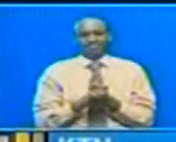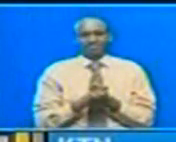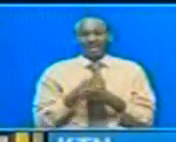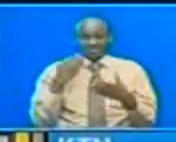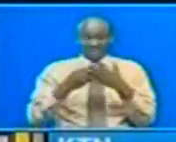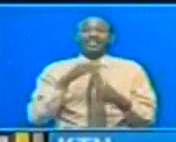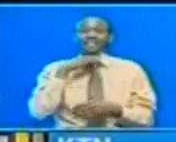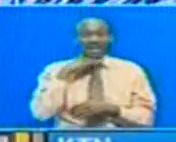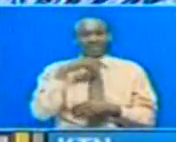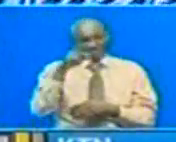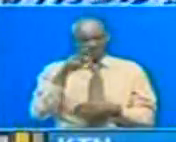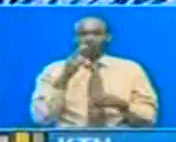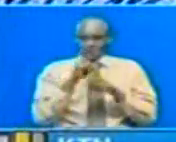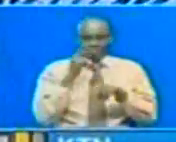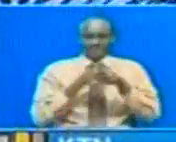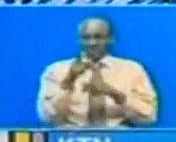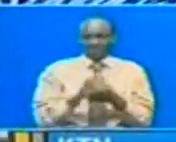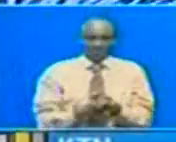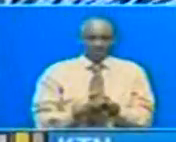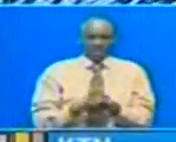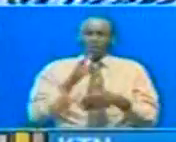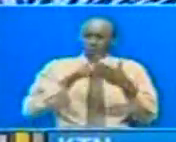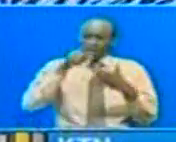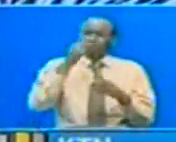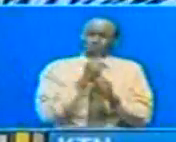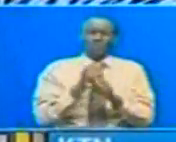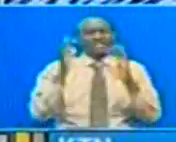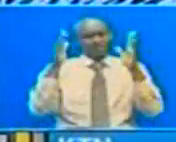he left us. What we need to do is to celebrate his life.